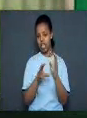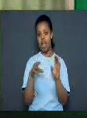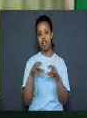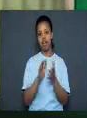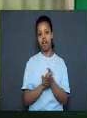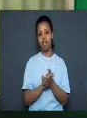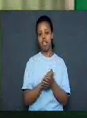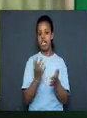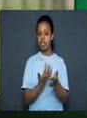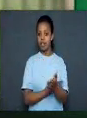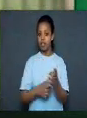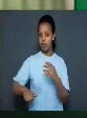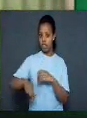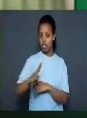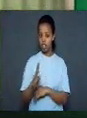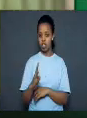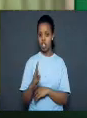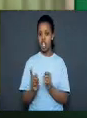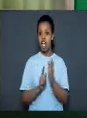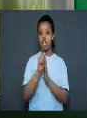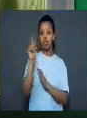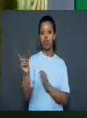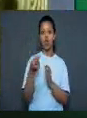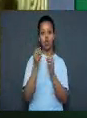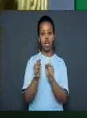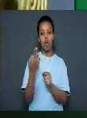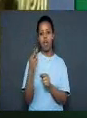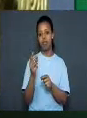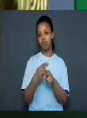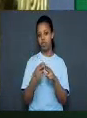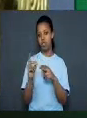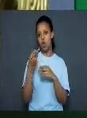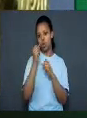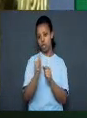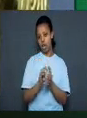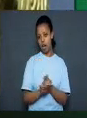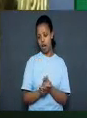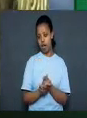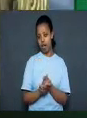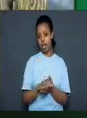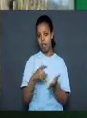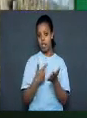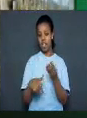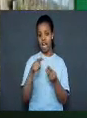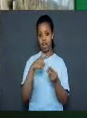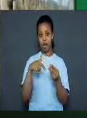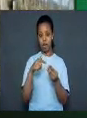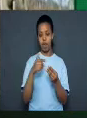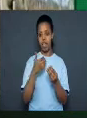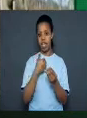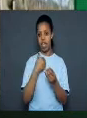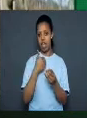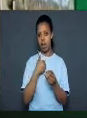Grassland vegetation can be either tall or short. In areas that